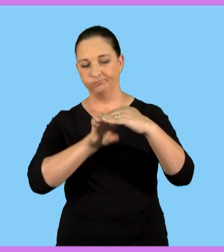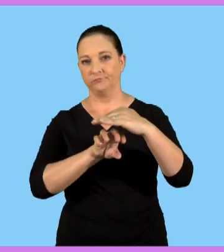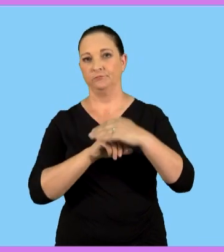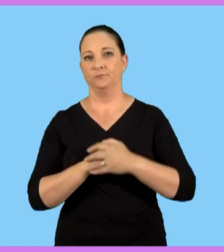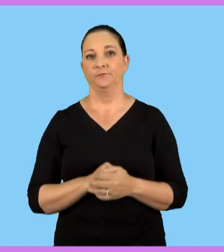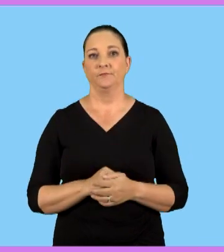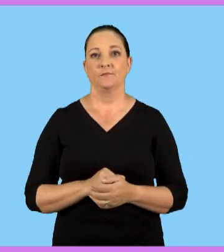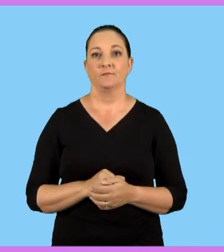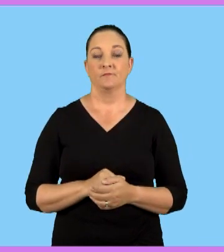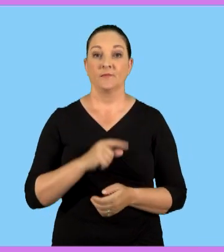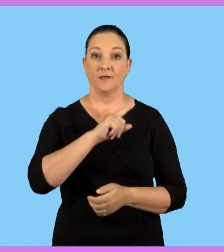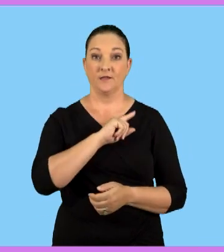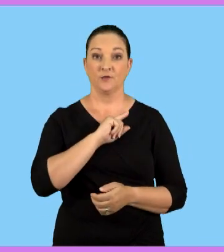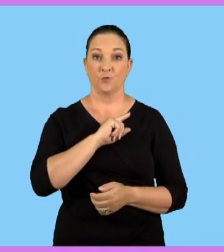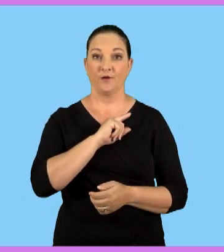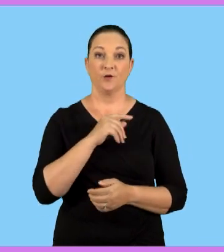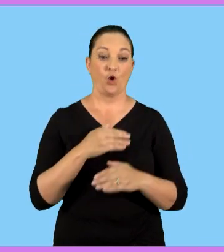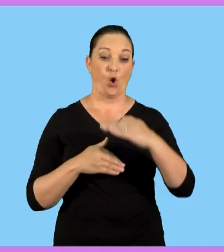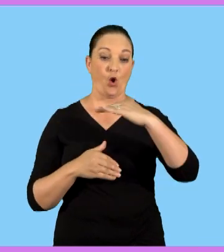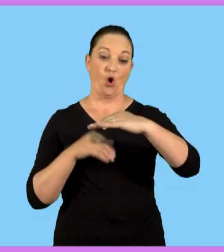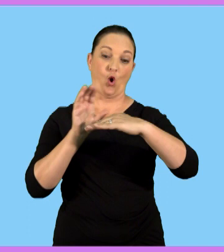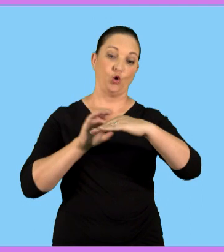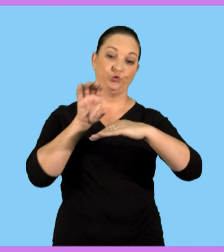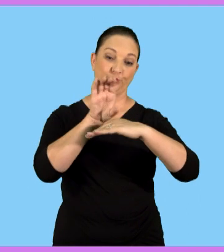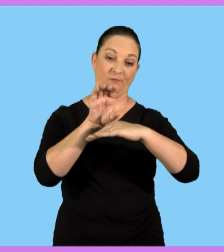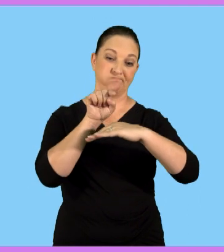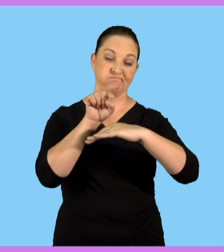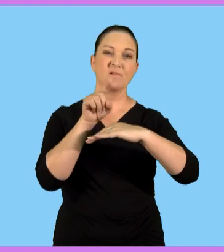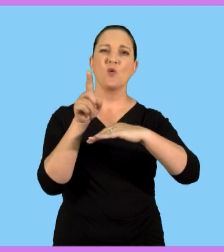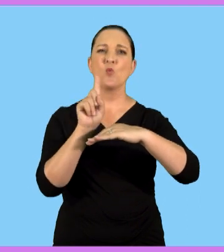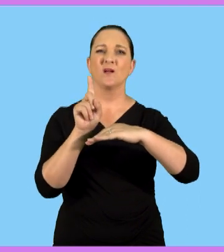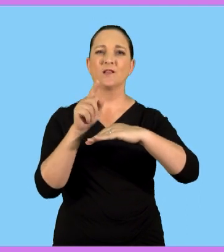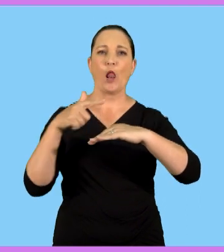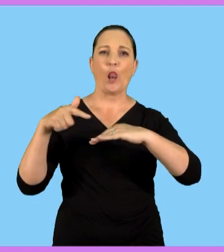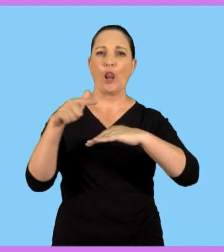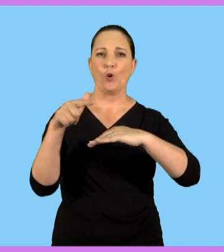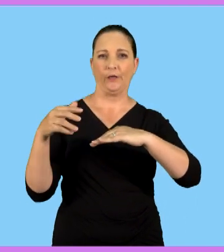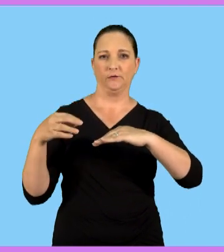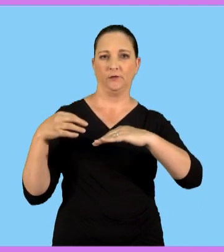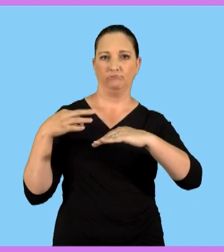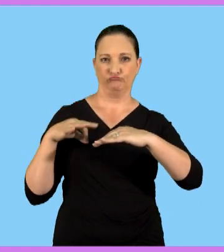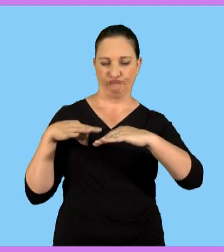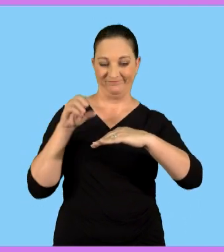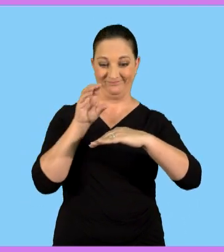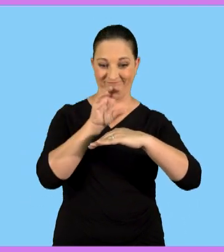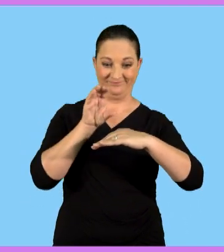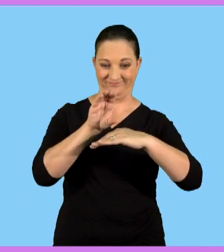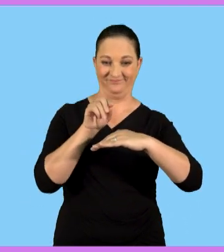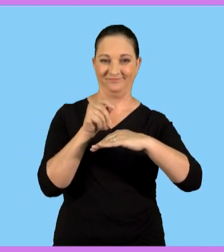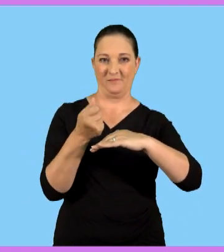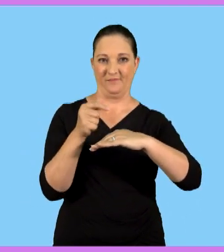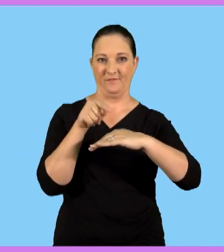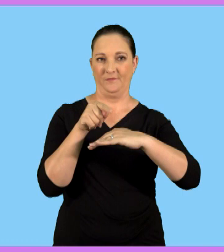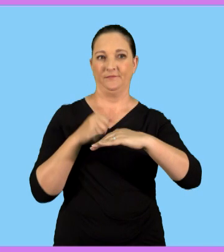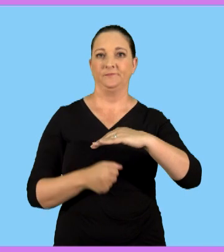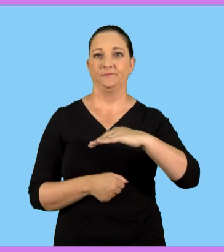if that's the line of the fraction, at the top, we're going to put in local municipality. There it